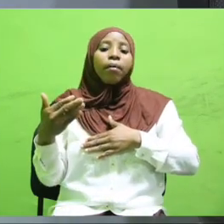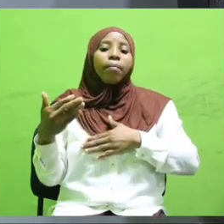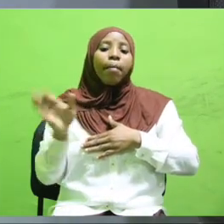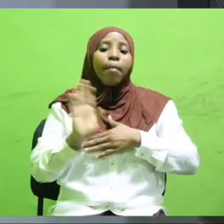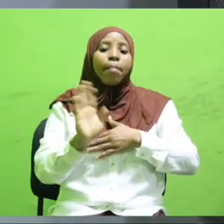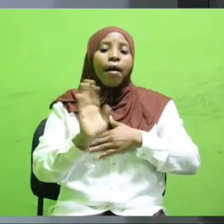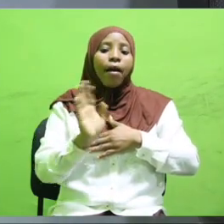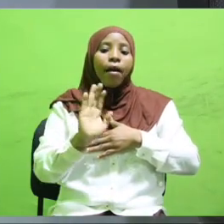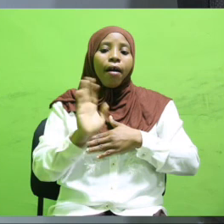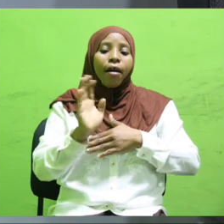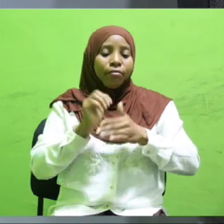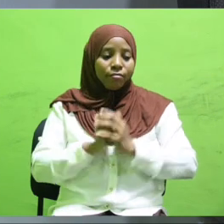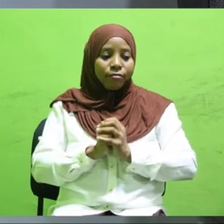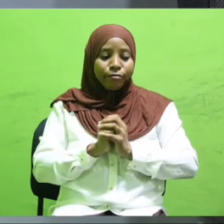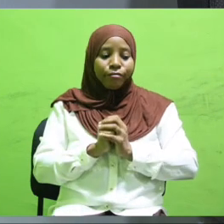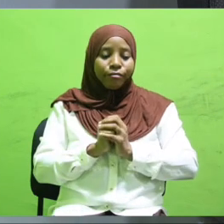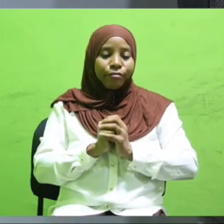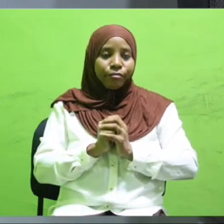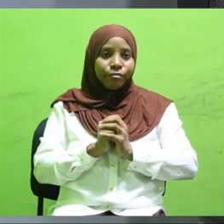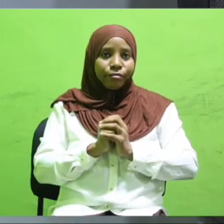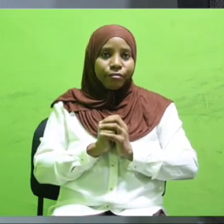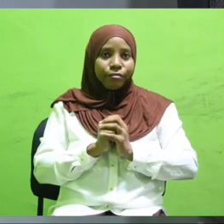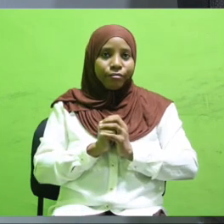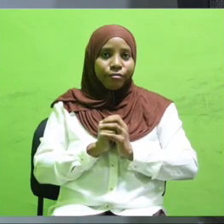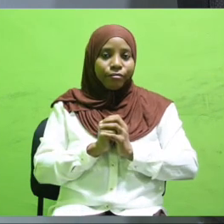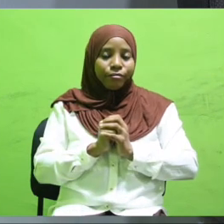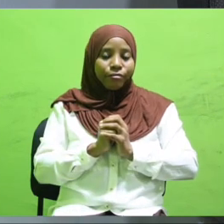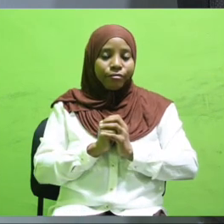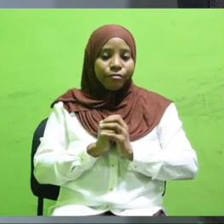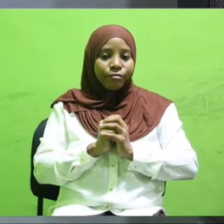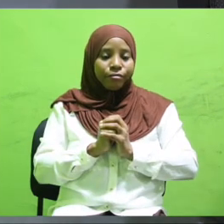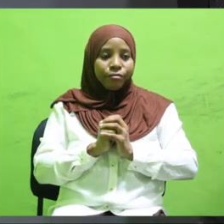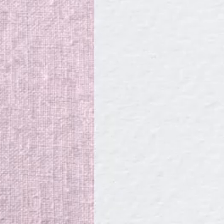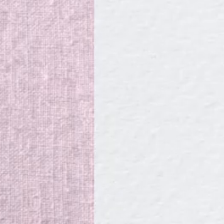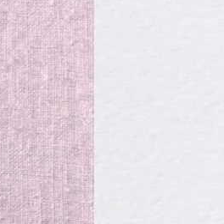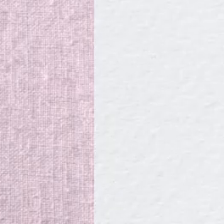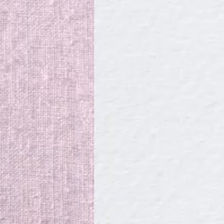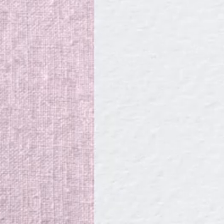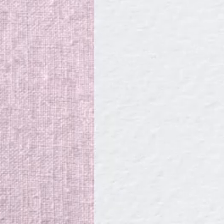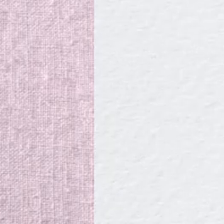You are with me, Munir Mustafa, and join us next time.